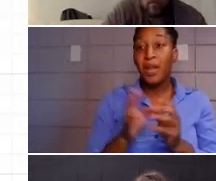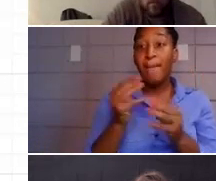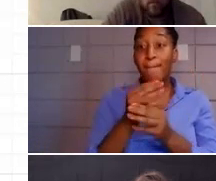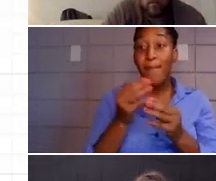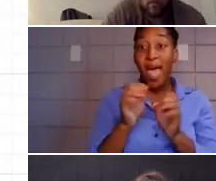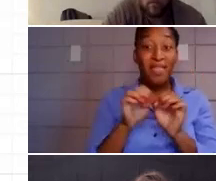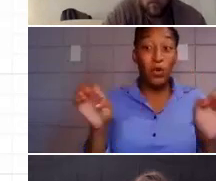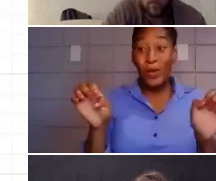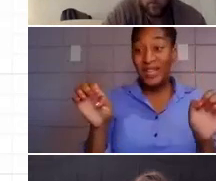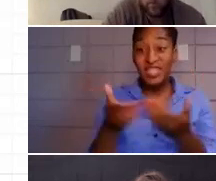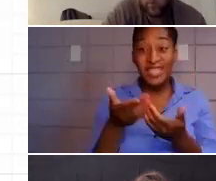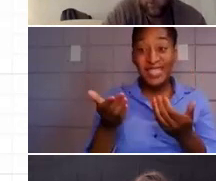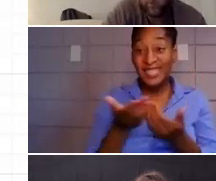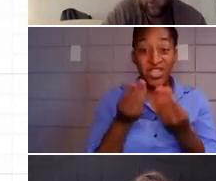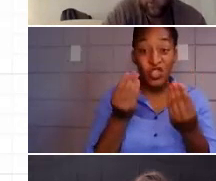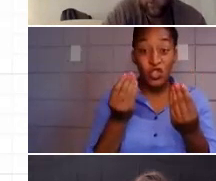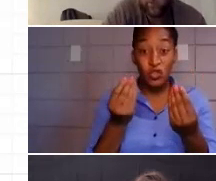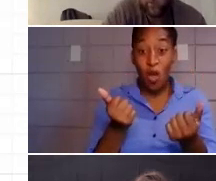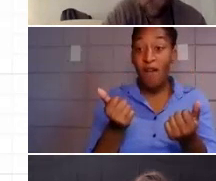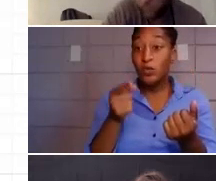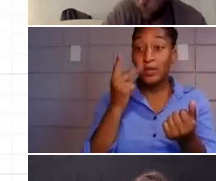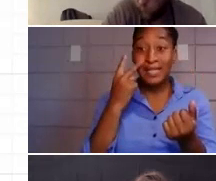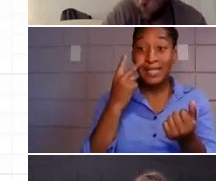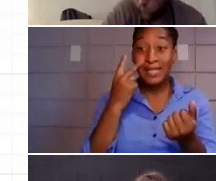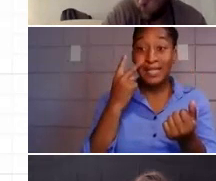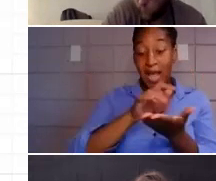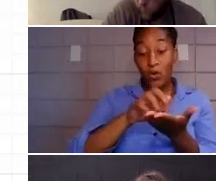here. And